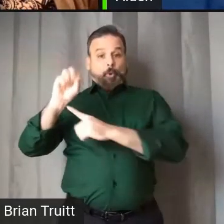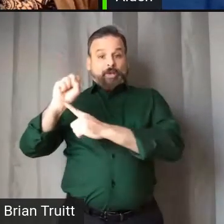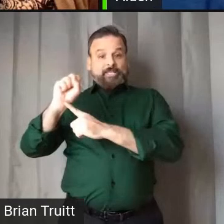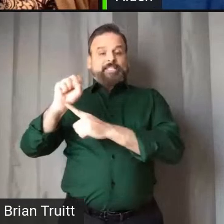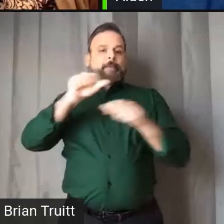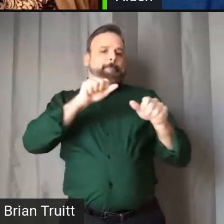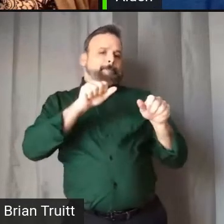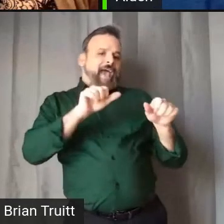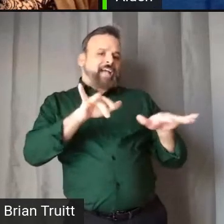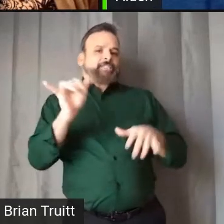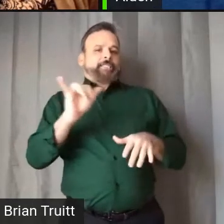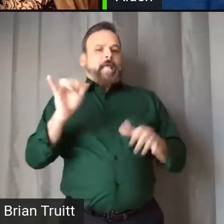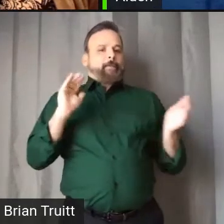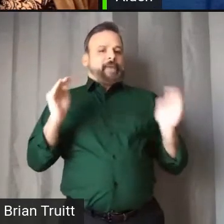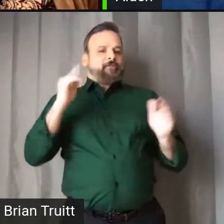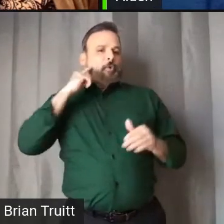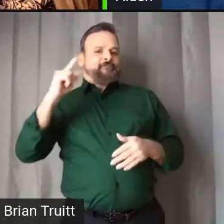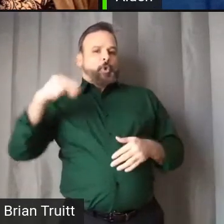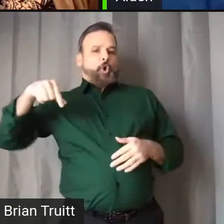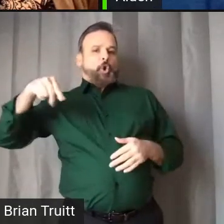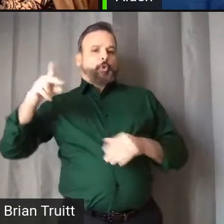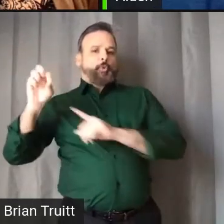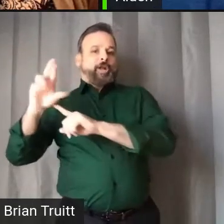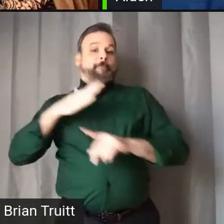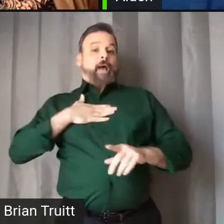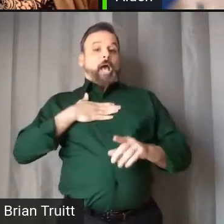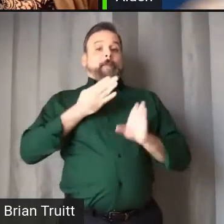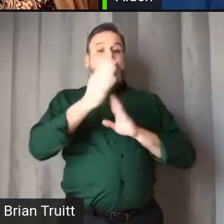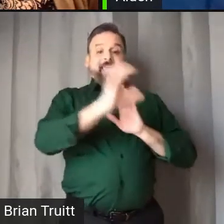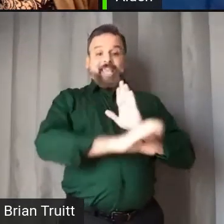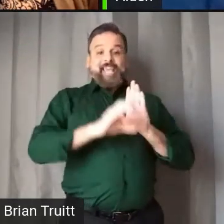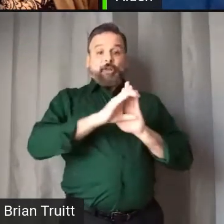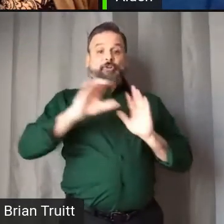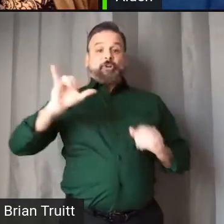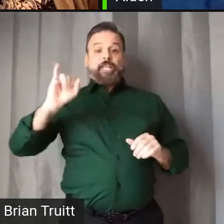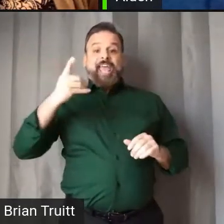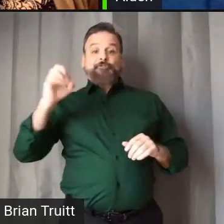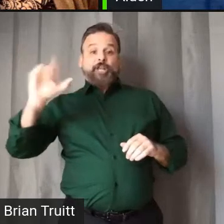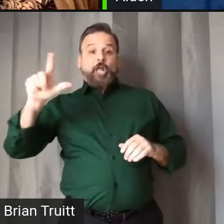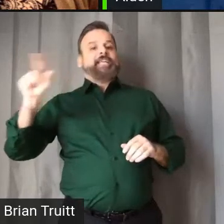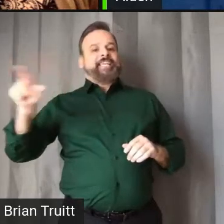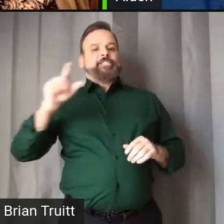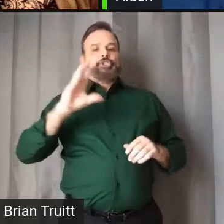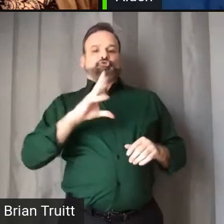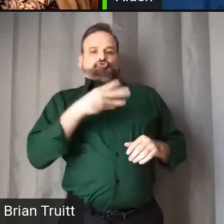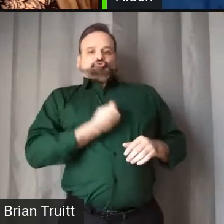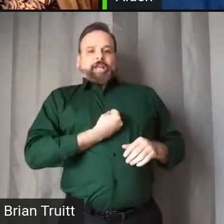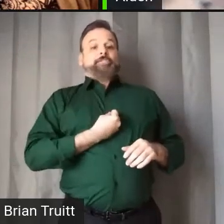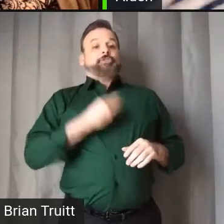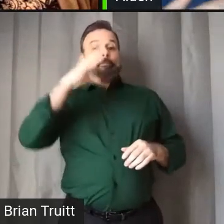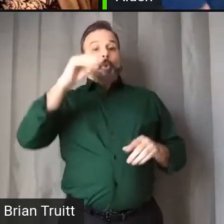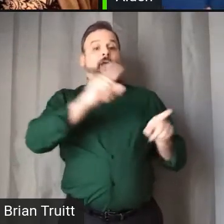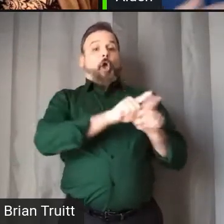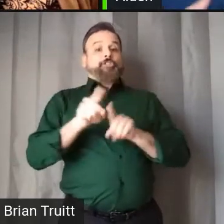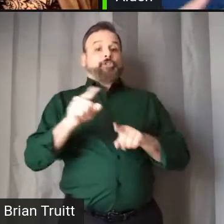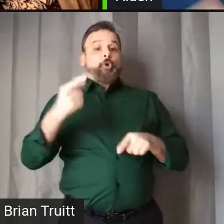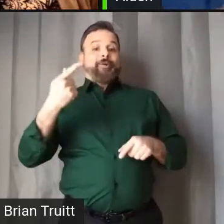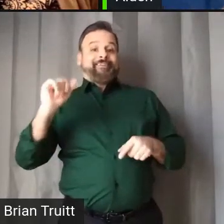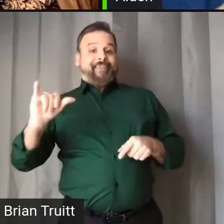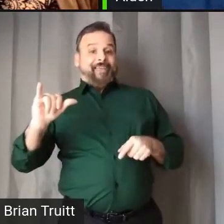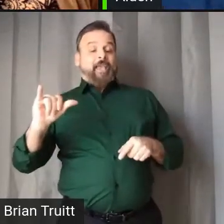for queerness. My main character, Yadriel, he is a trans boy and he's also gay. And the magic